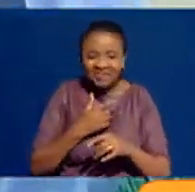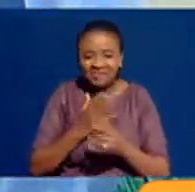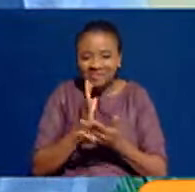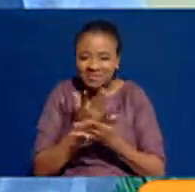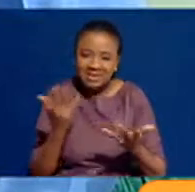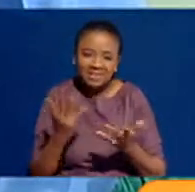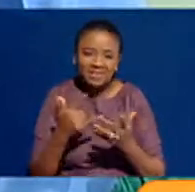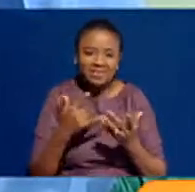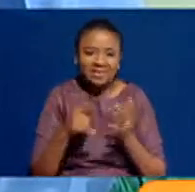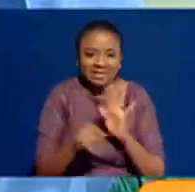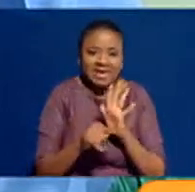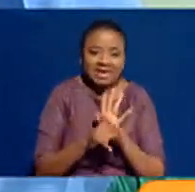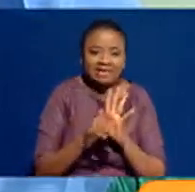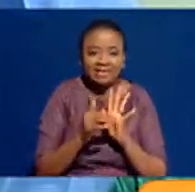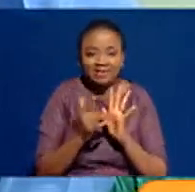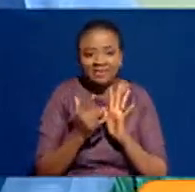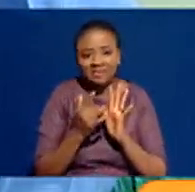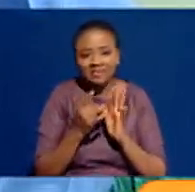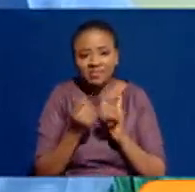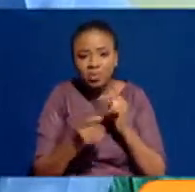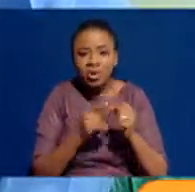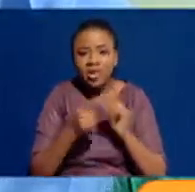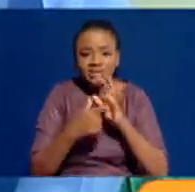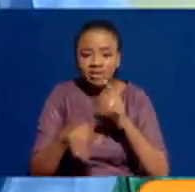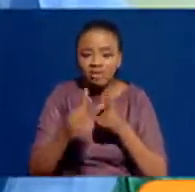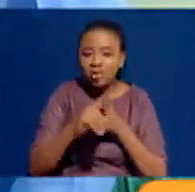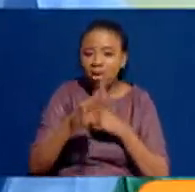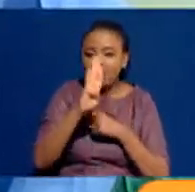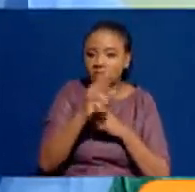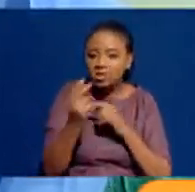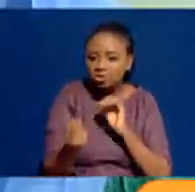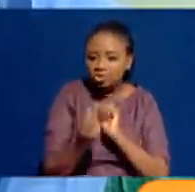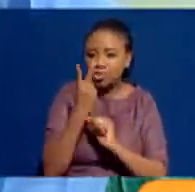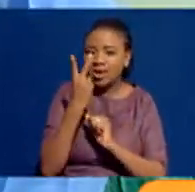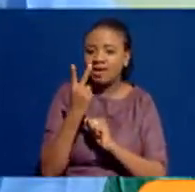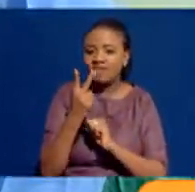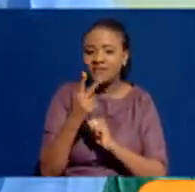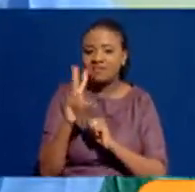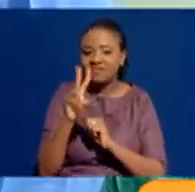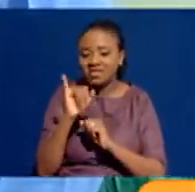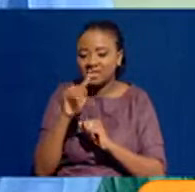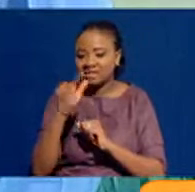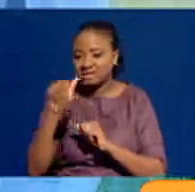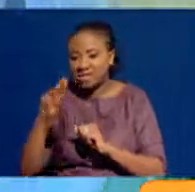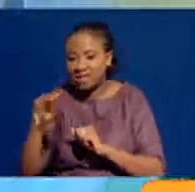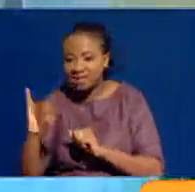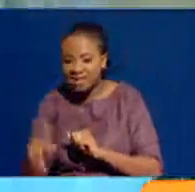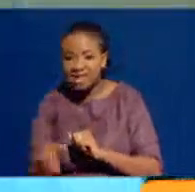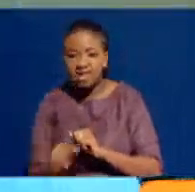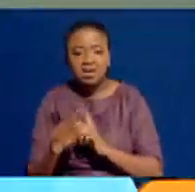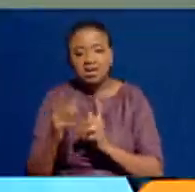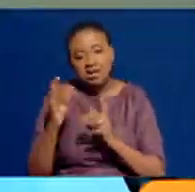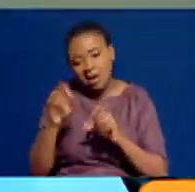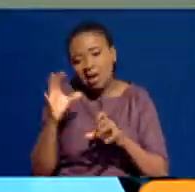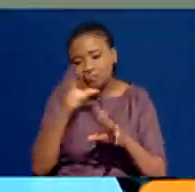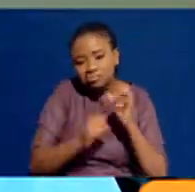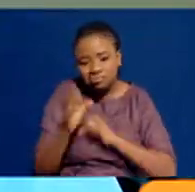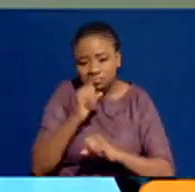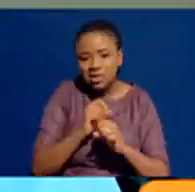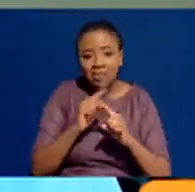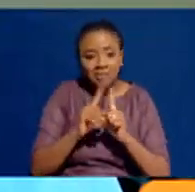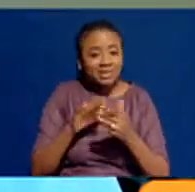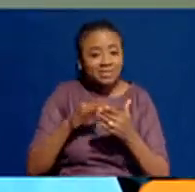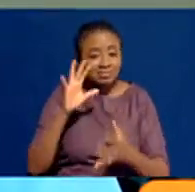iron metabolism, like vitamin B12. They may need supplementations. The two main complications that surgeons